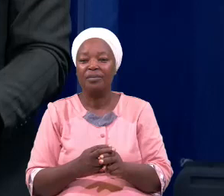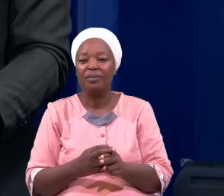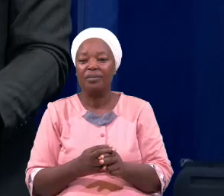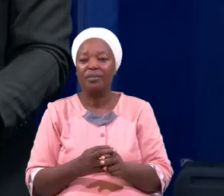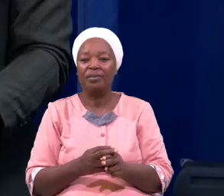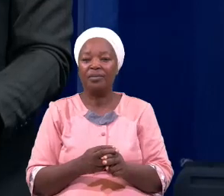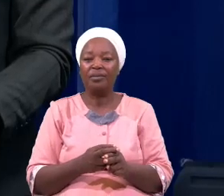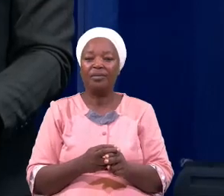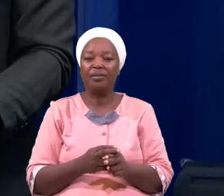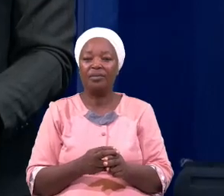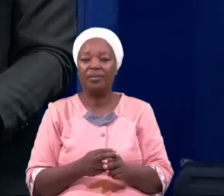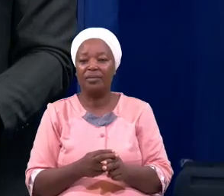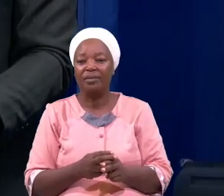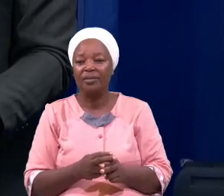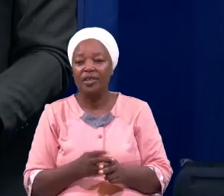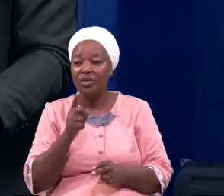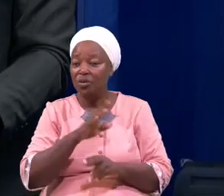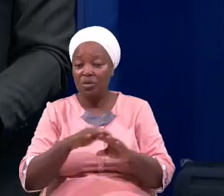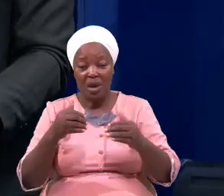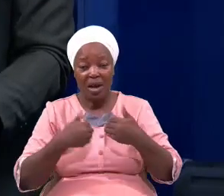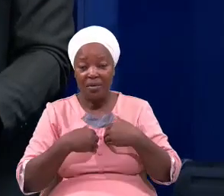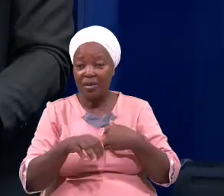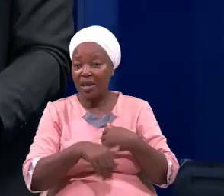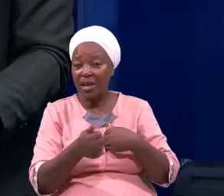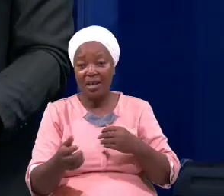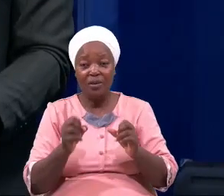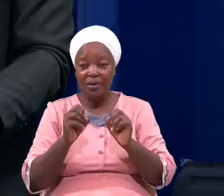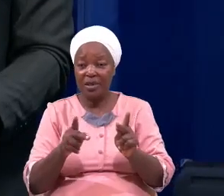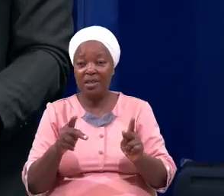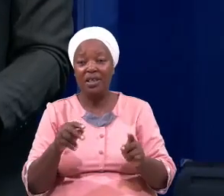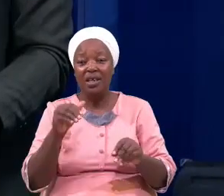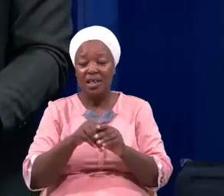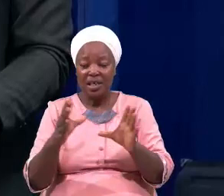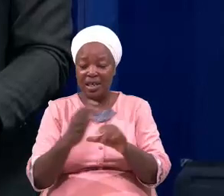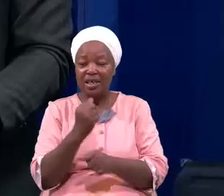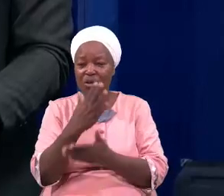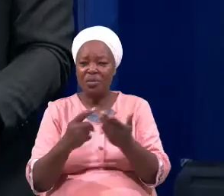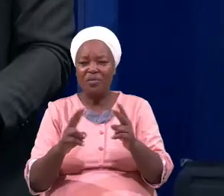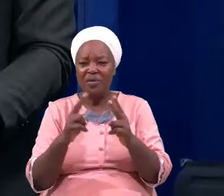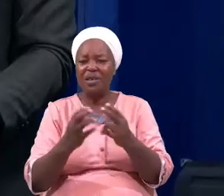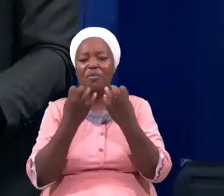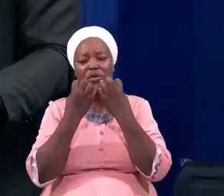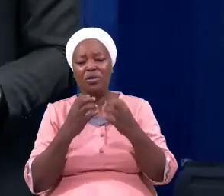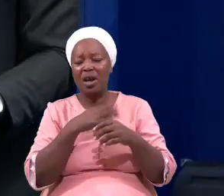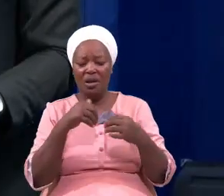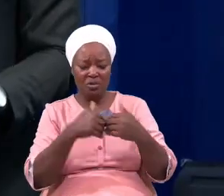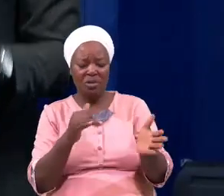You don't have any advantage in getting something precious and losing it again.